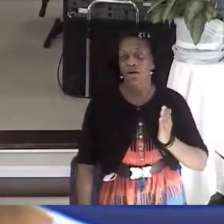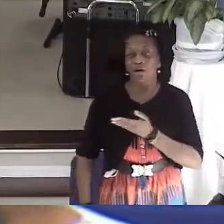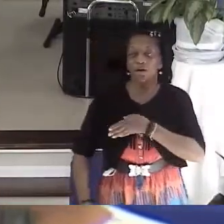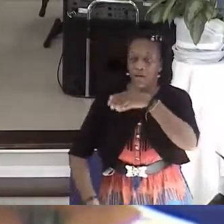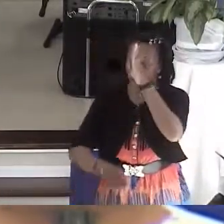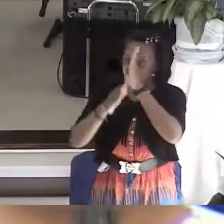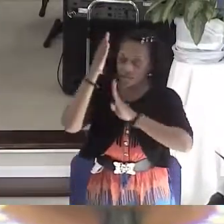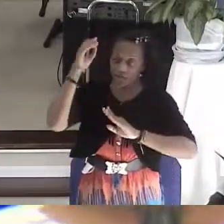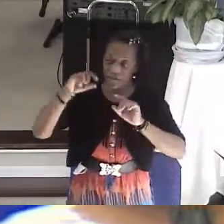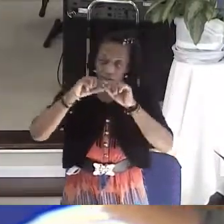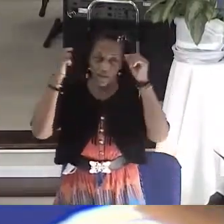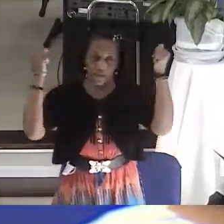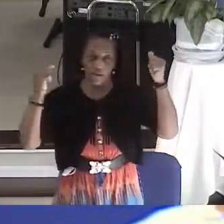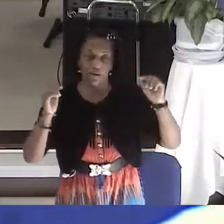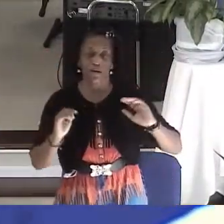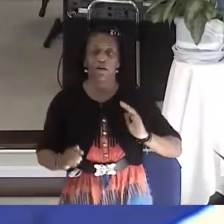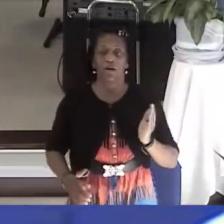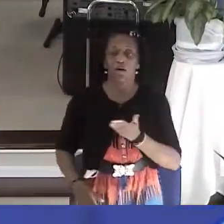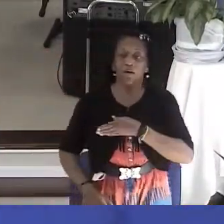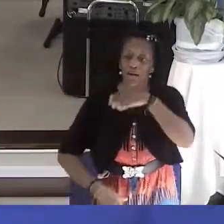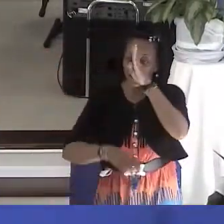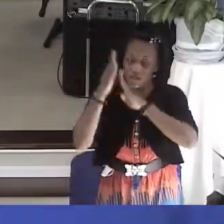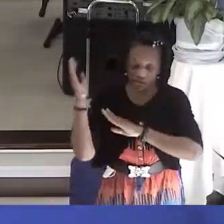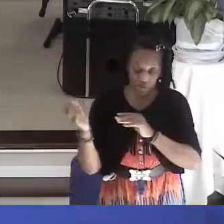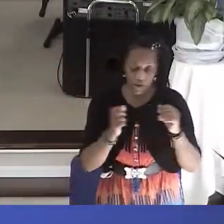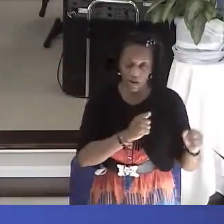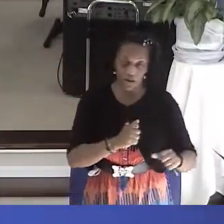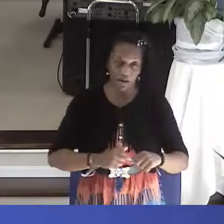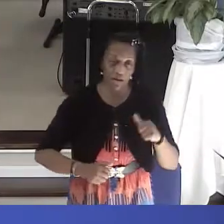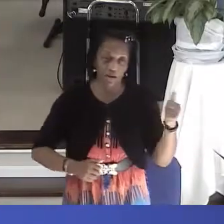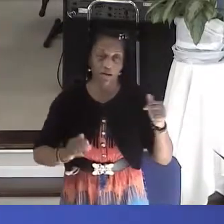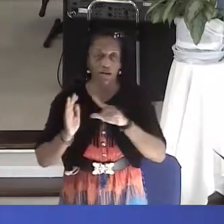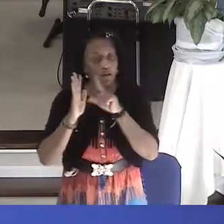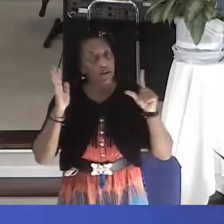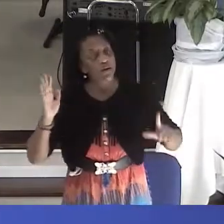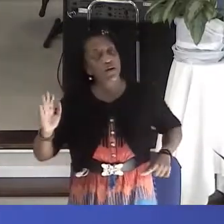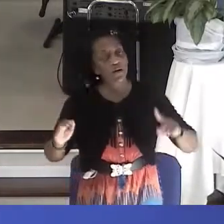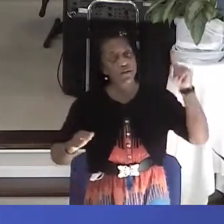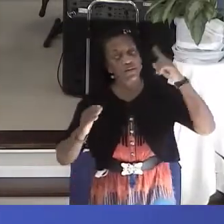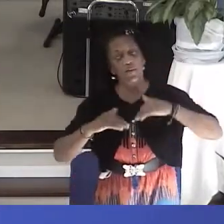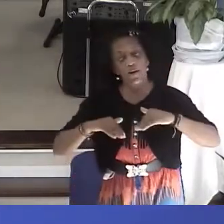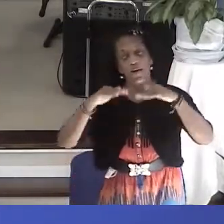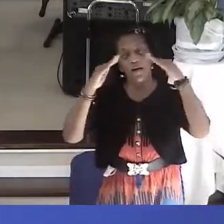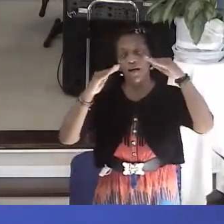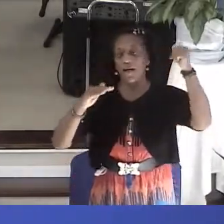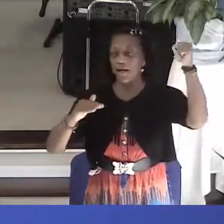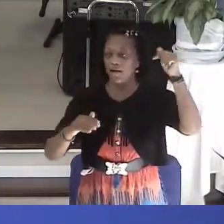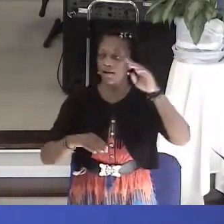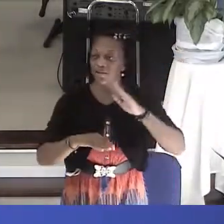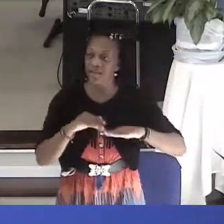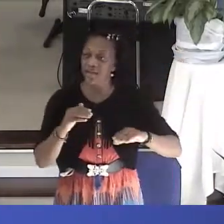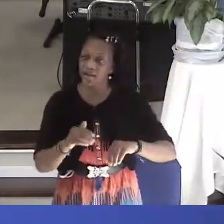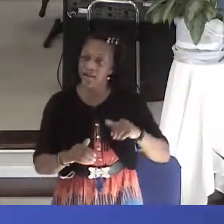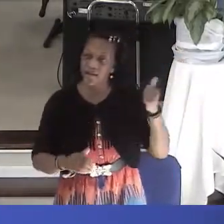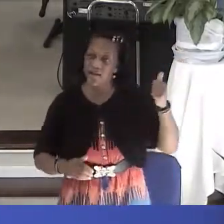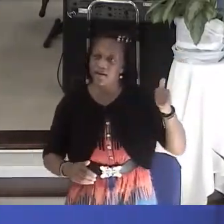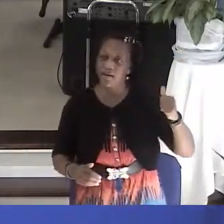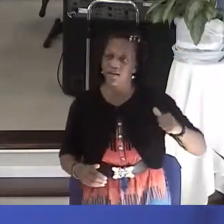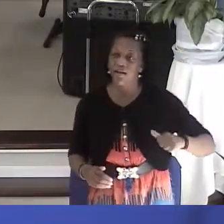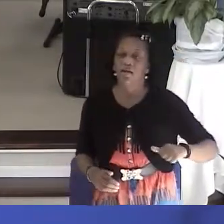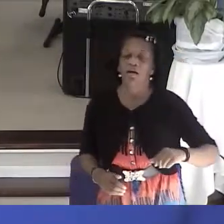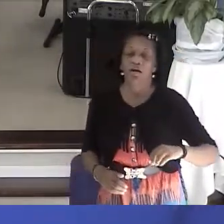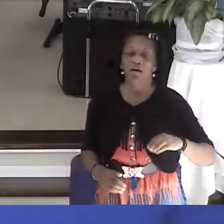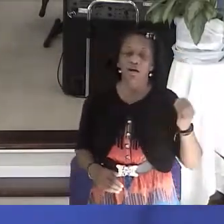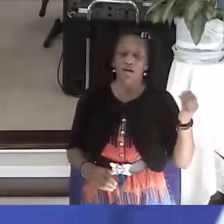Our God is greater. Our God is stronger. Lord, you are higher than